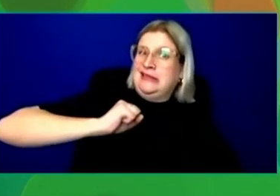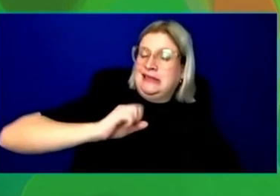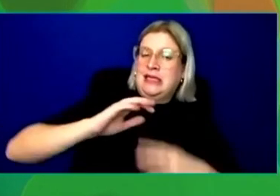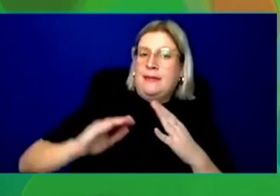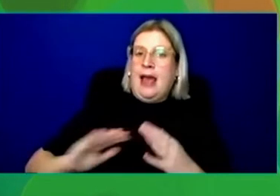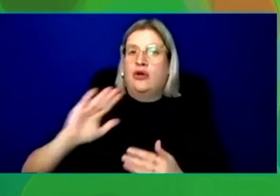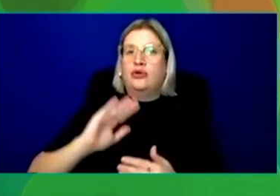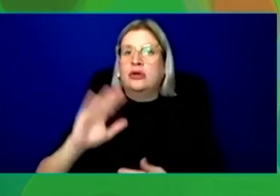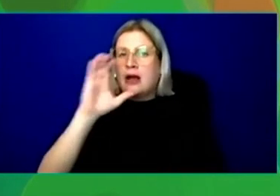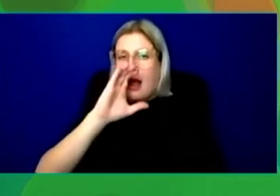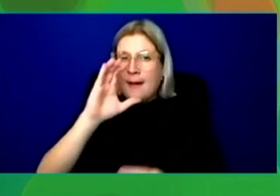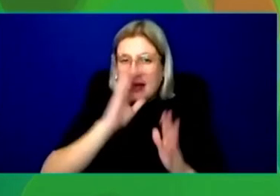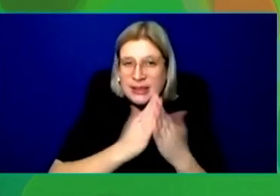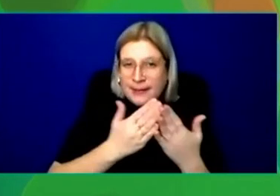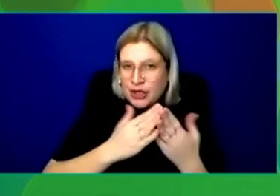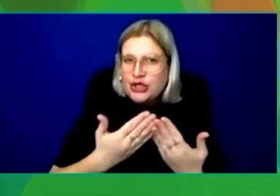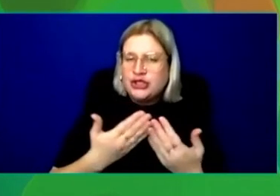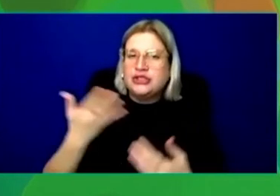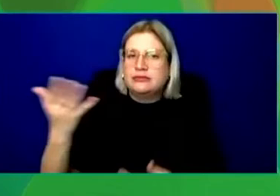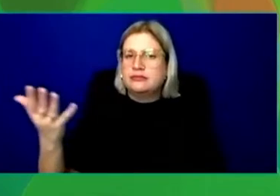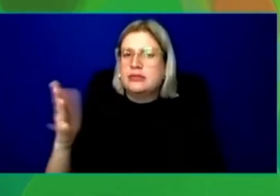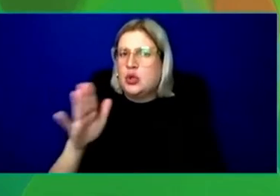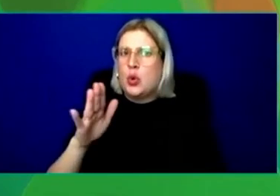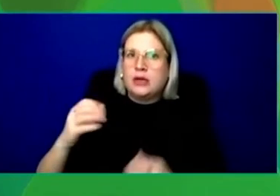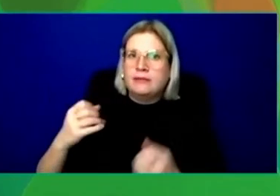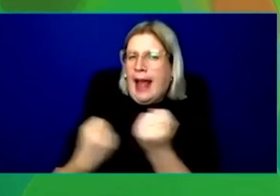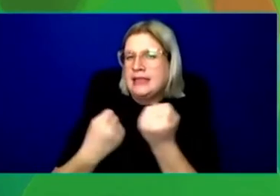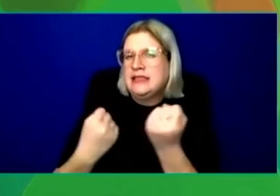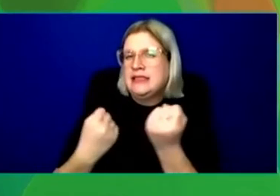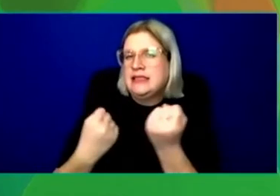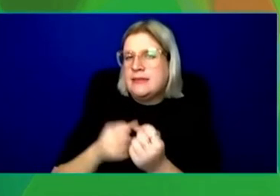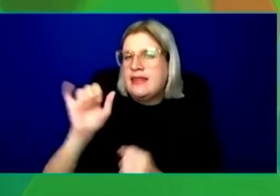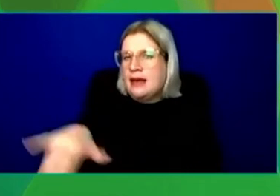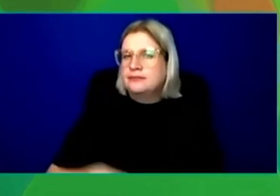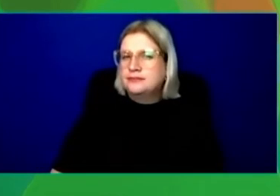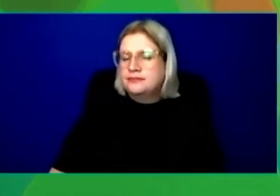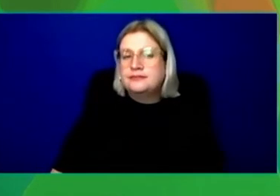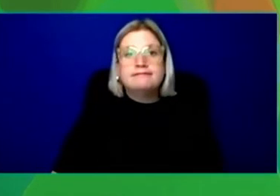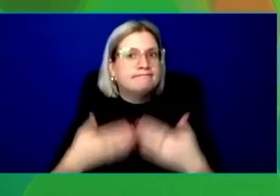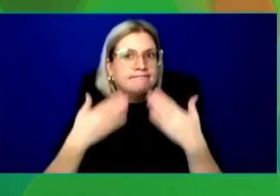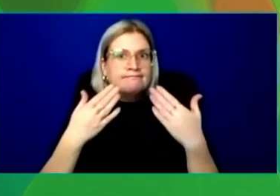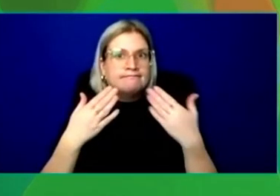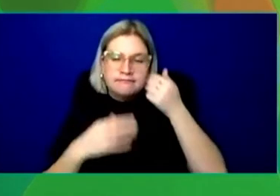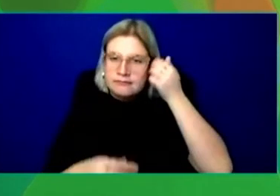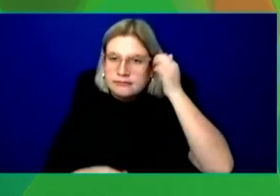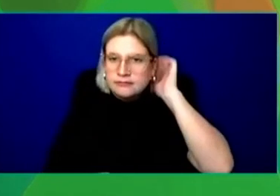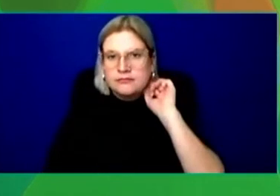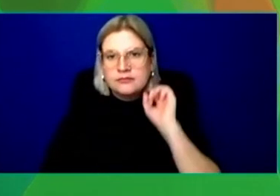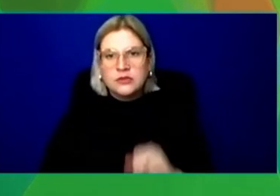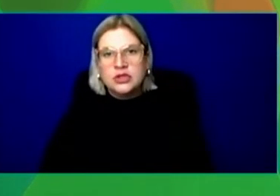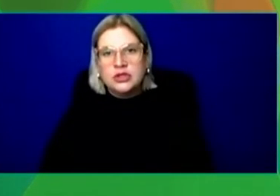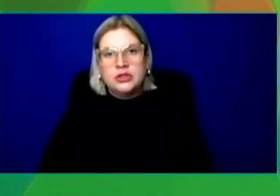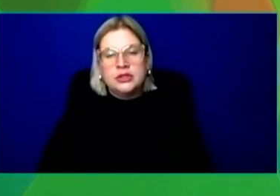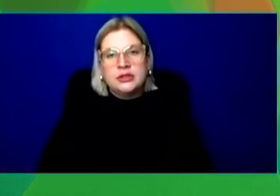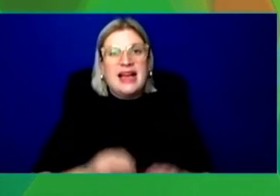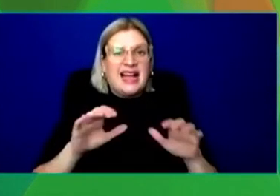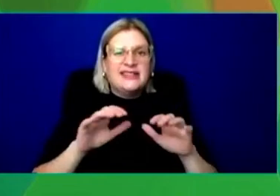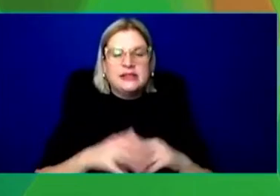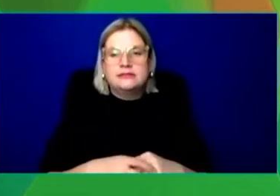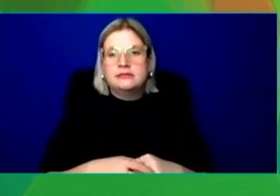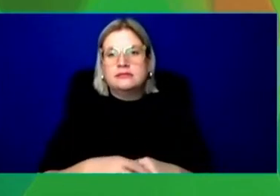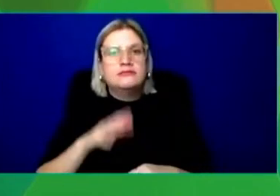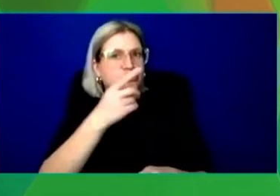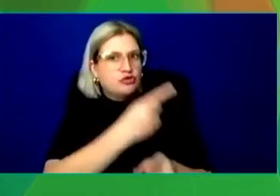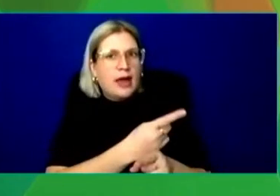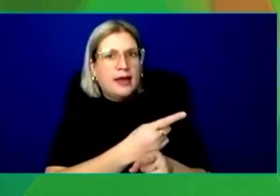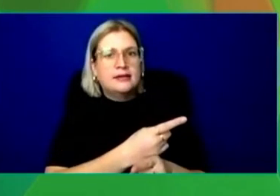literacy, and your activism around that. Thank you. I think you're right. Just as John